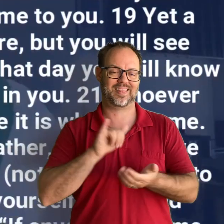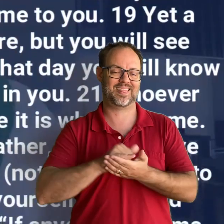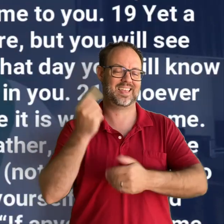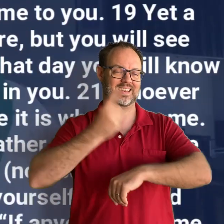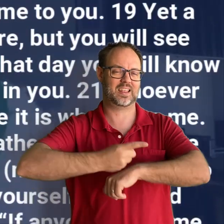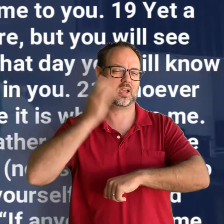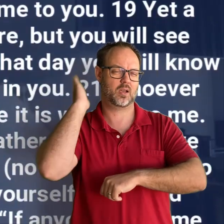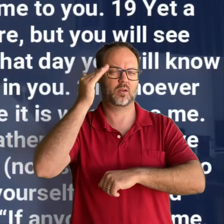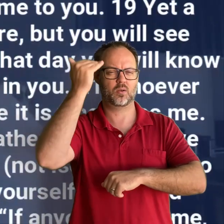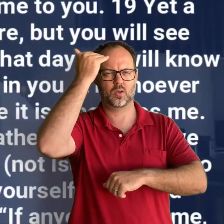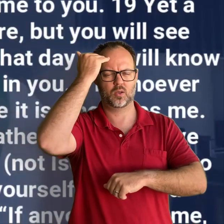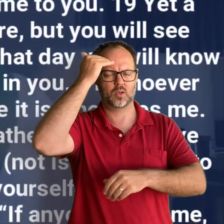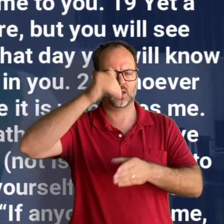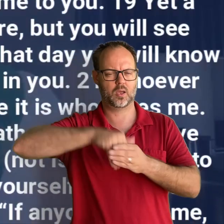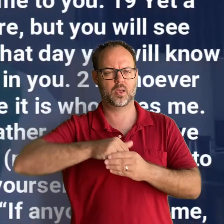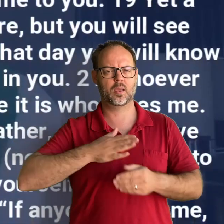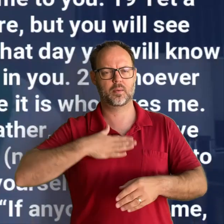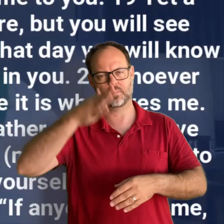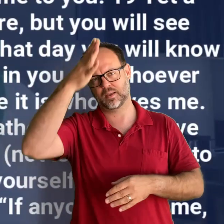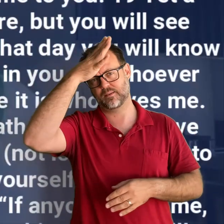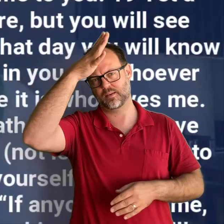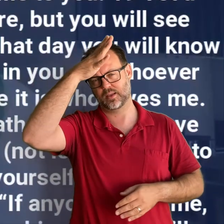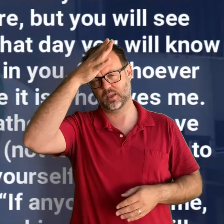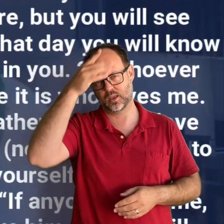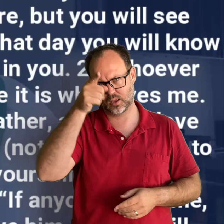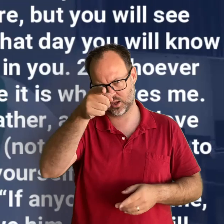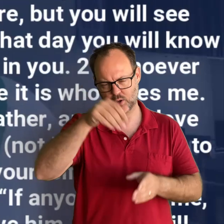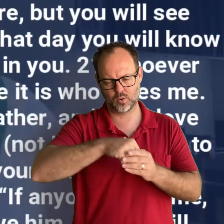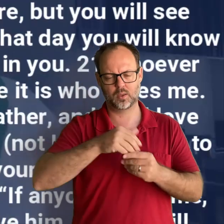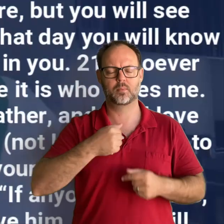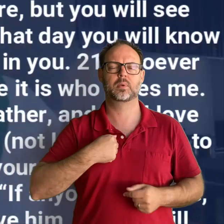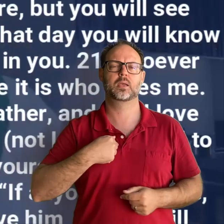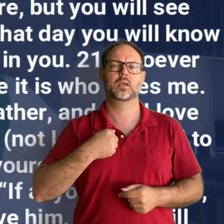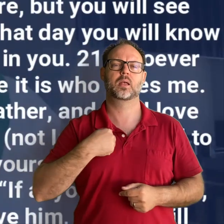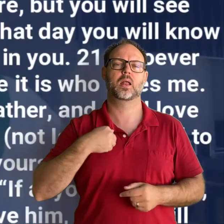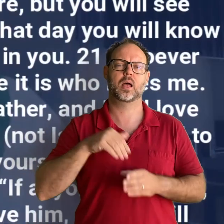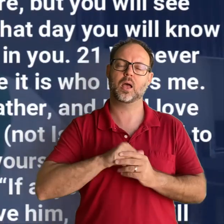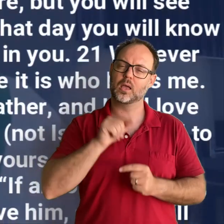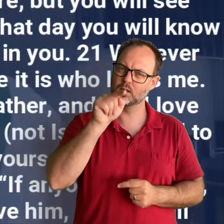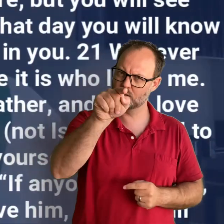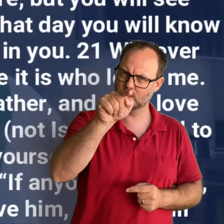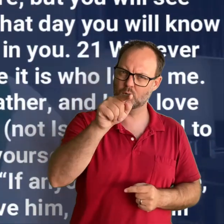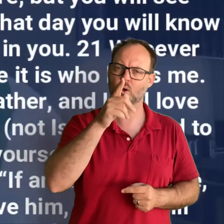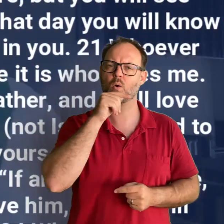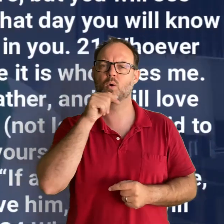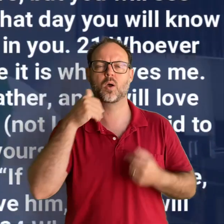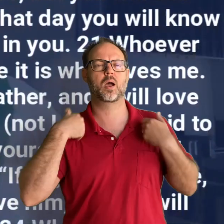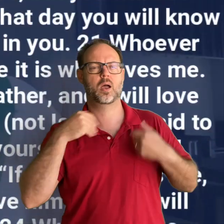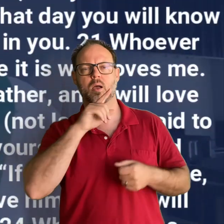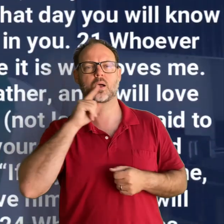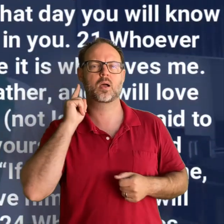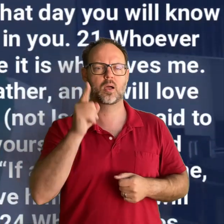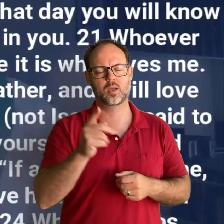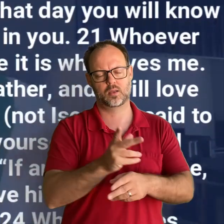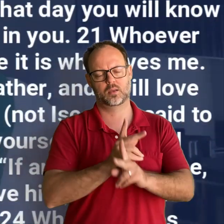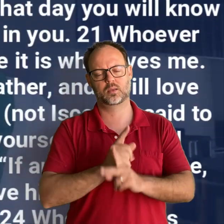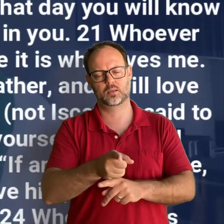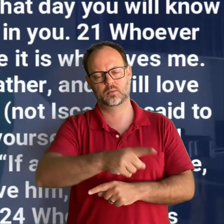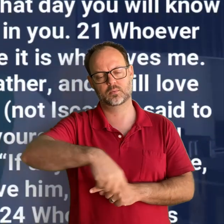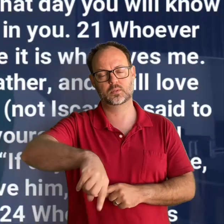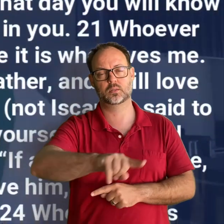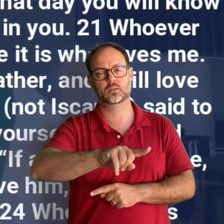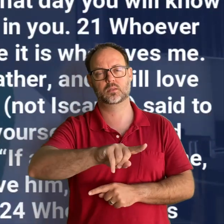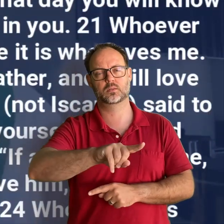that day you will know that I am in my Father, and you in me, and I in you. Whoever has my commandments and keeps